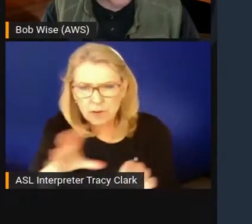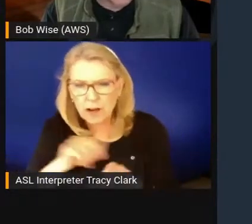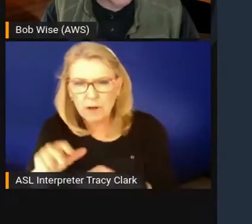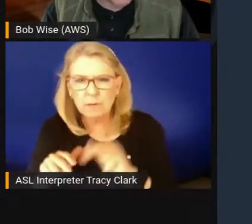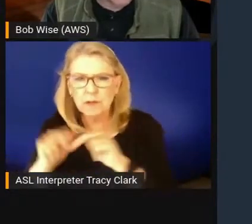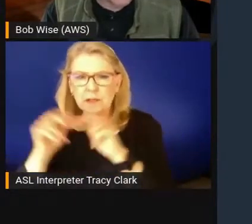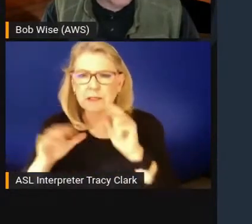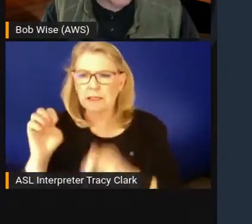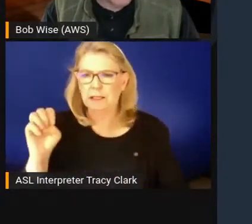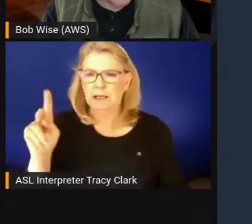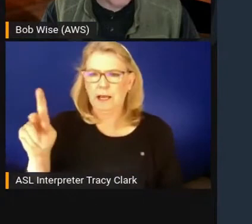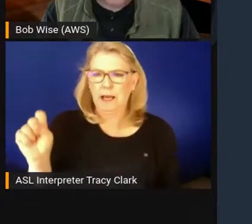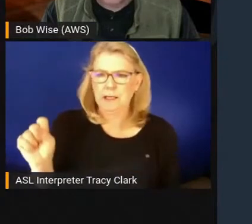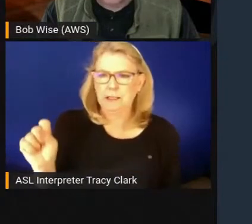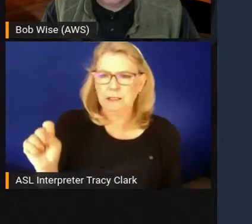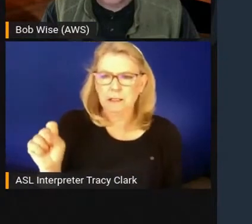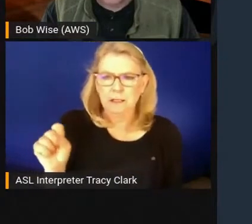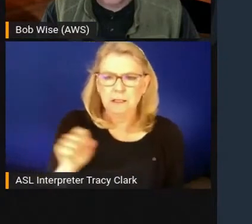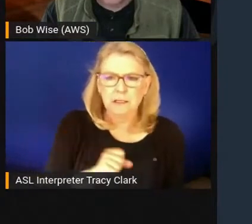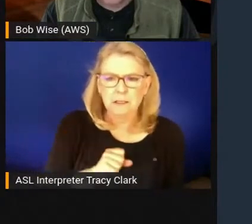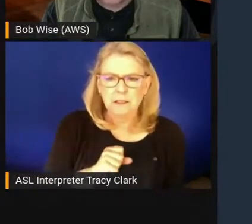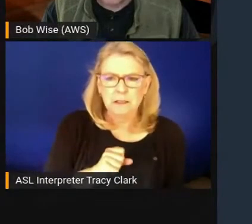released.